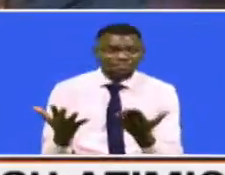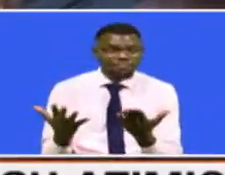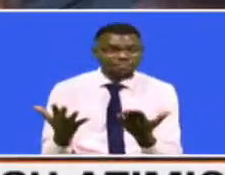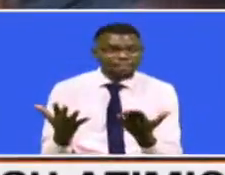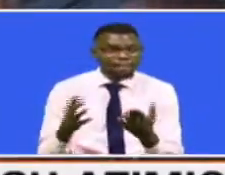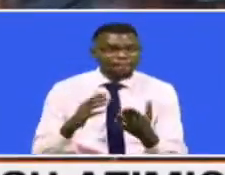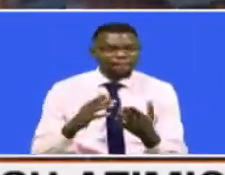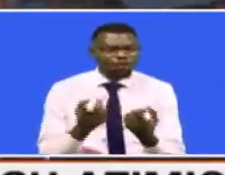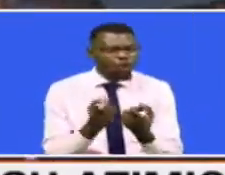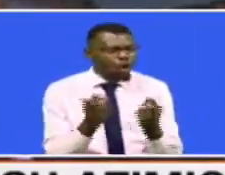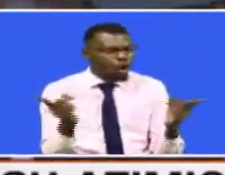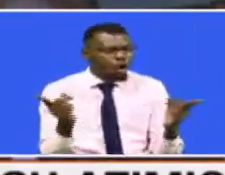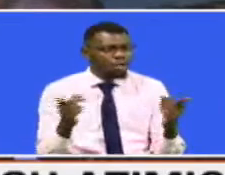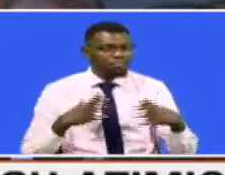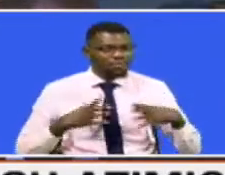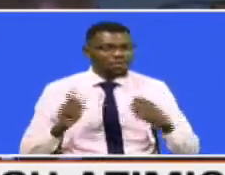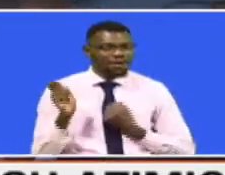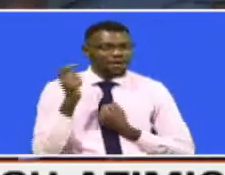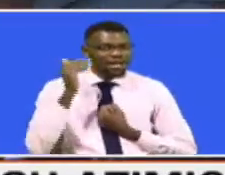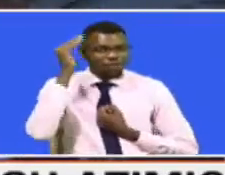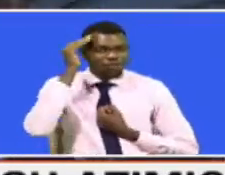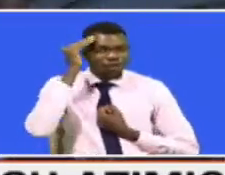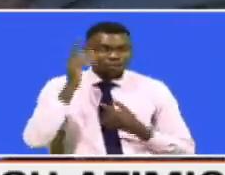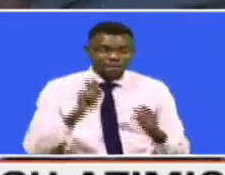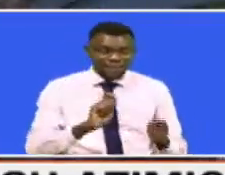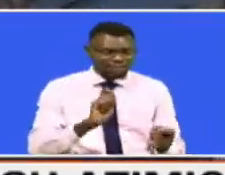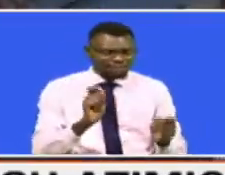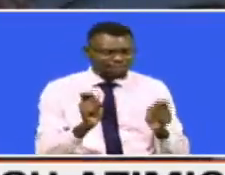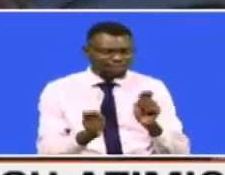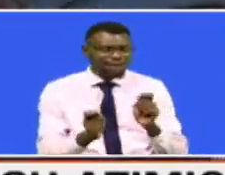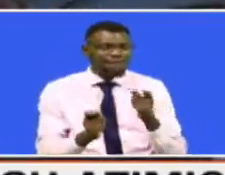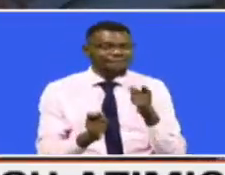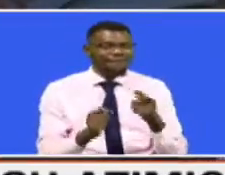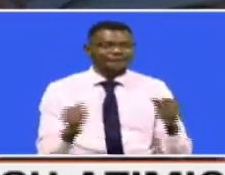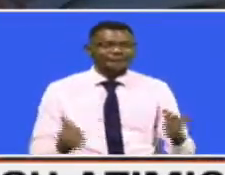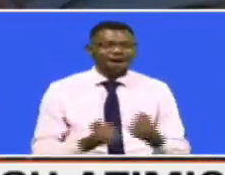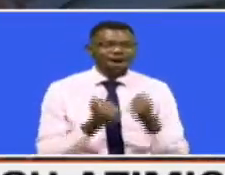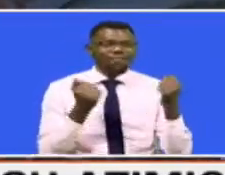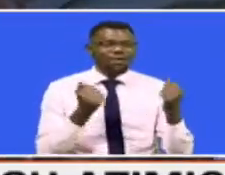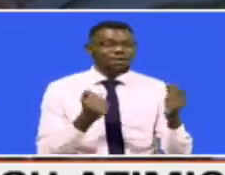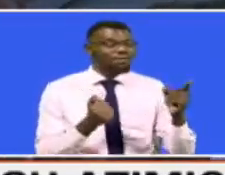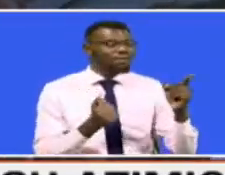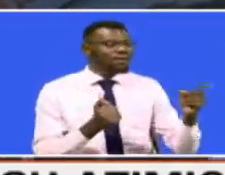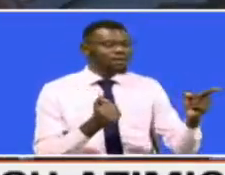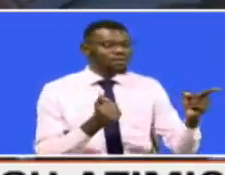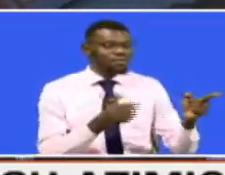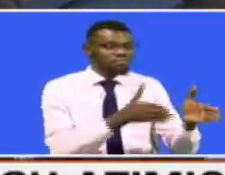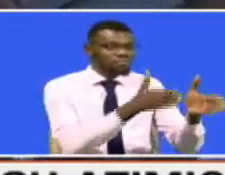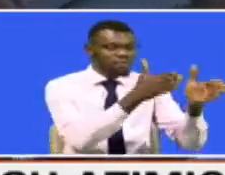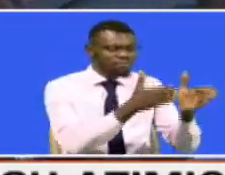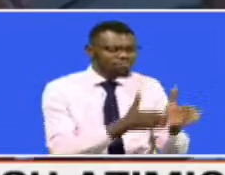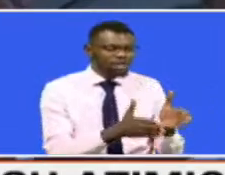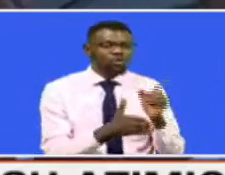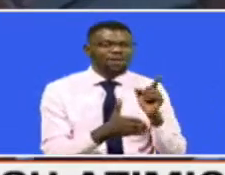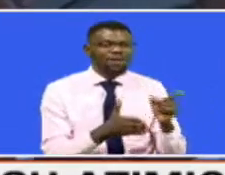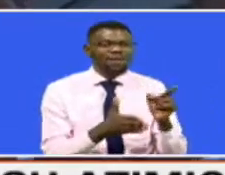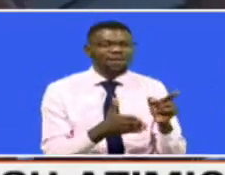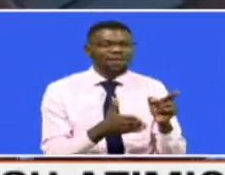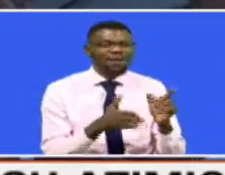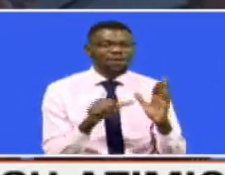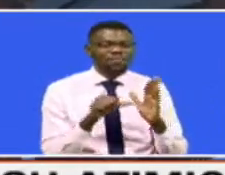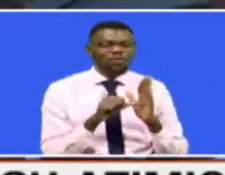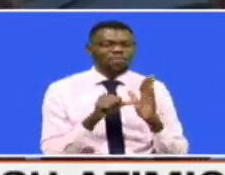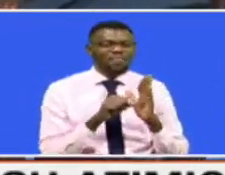all Kenyans know. The coup which was done by civilian coup by one called Mr.